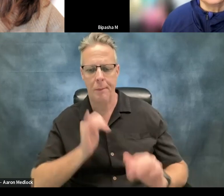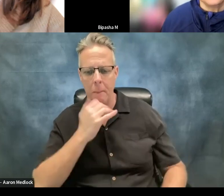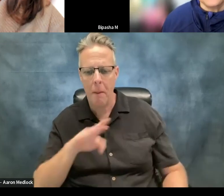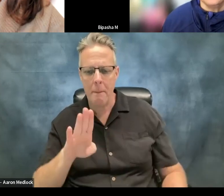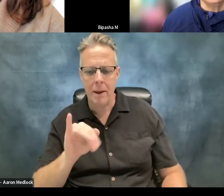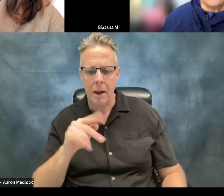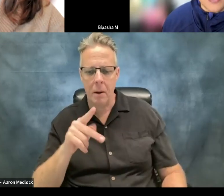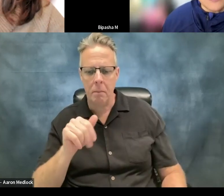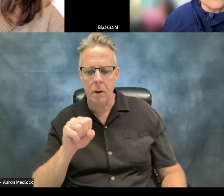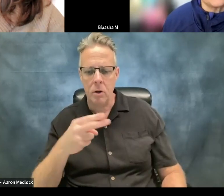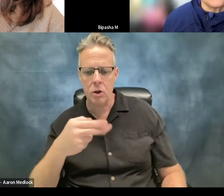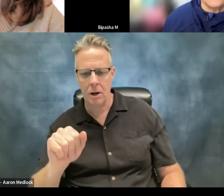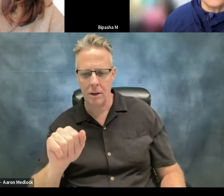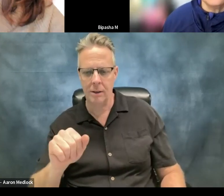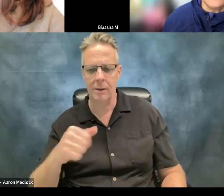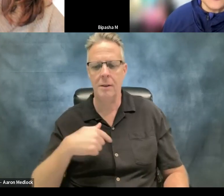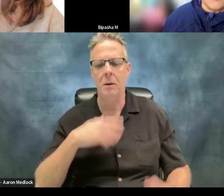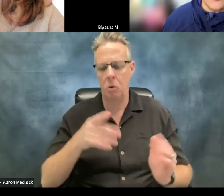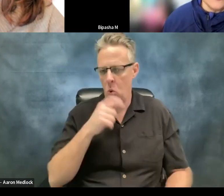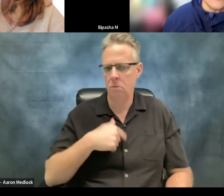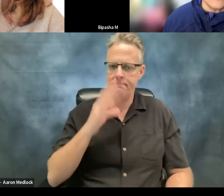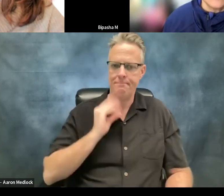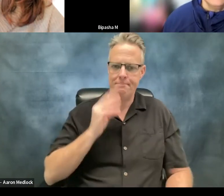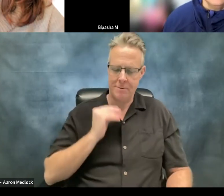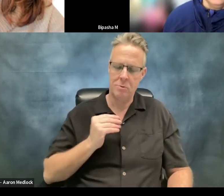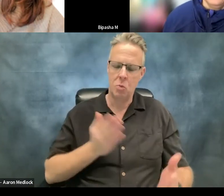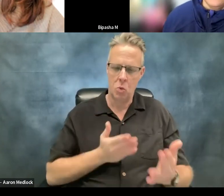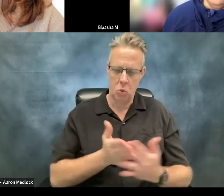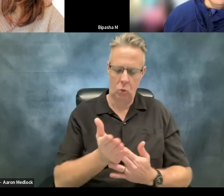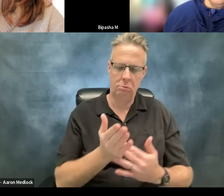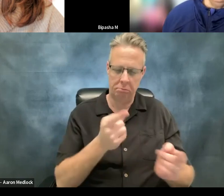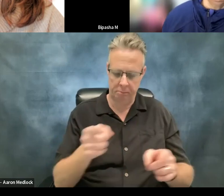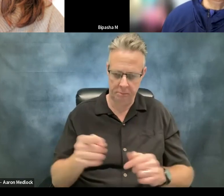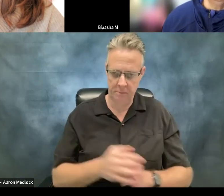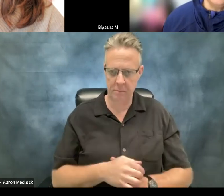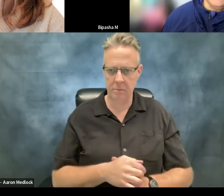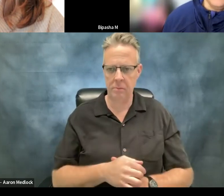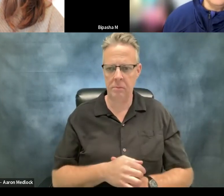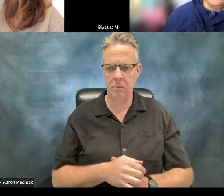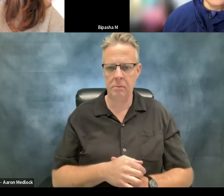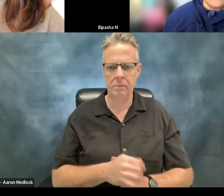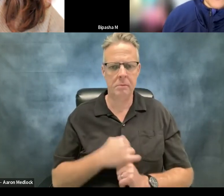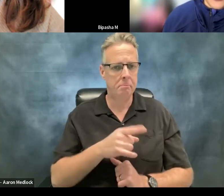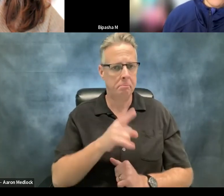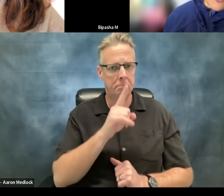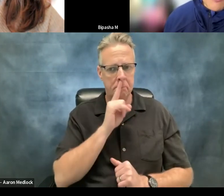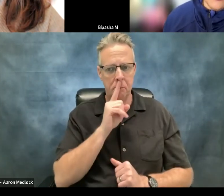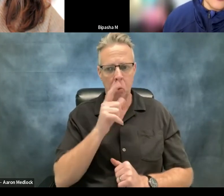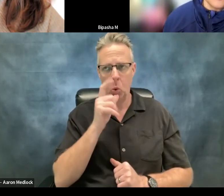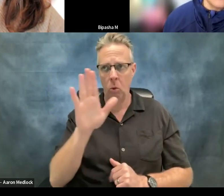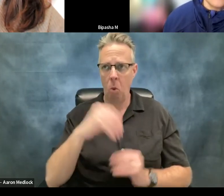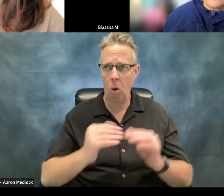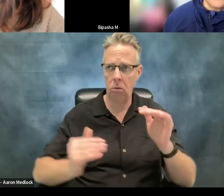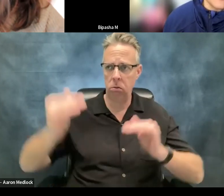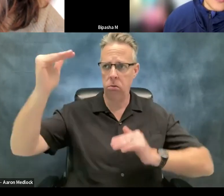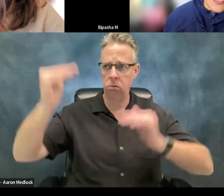and at steering as a person with lived experience. Without this being about competing on who has a greater trauma,